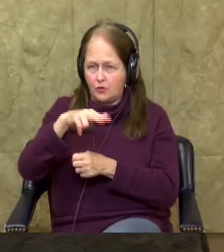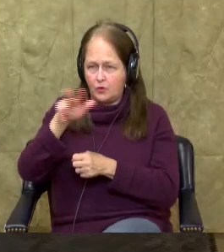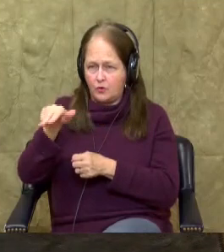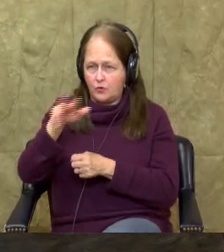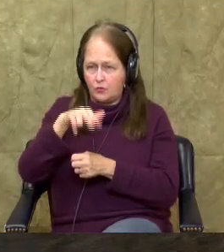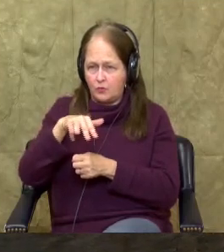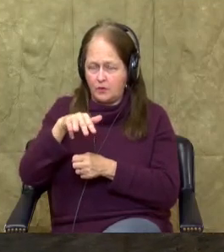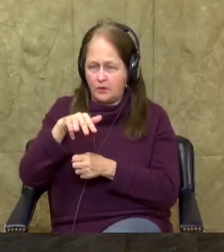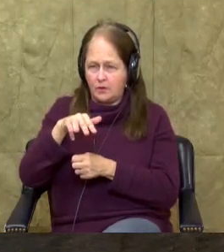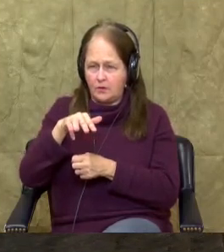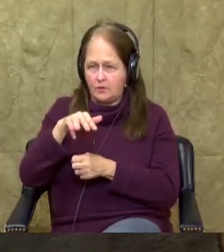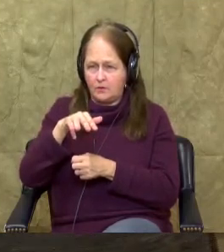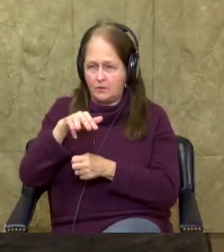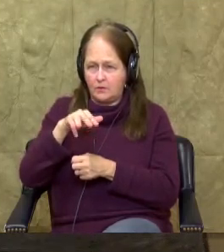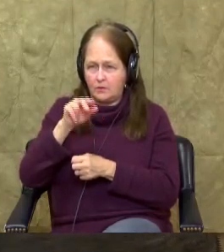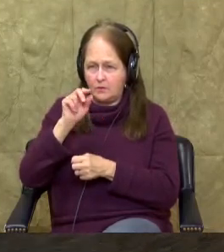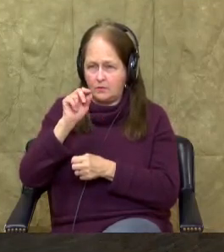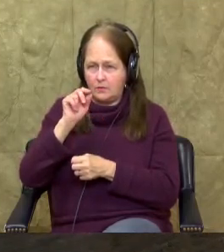33,